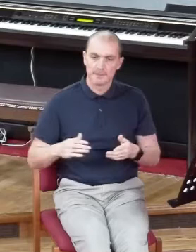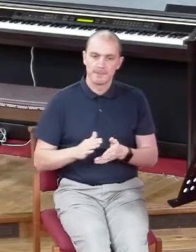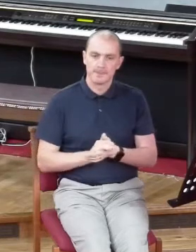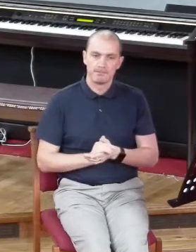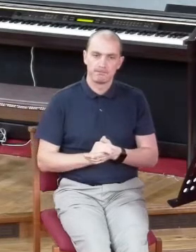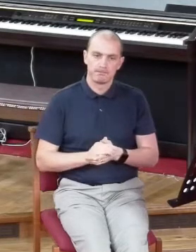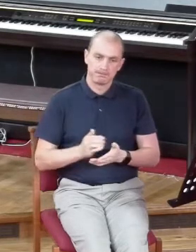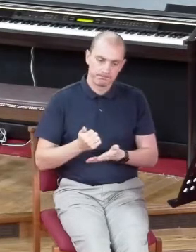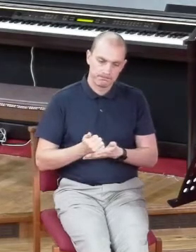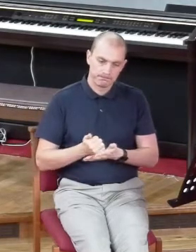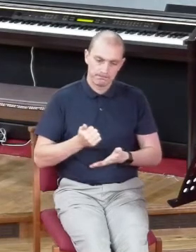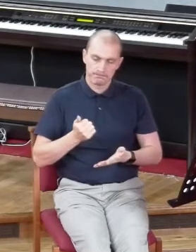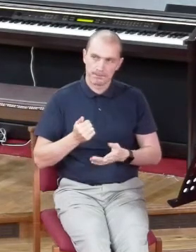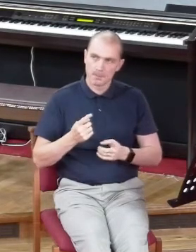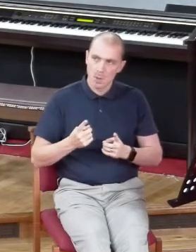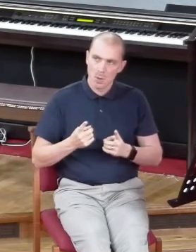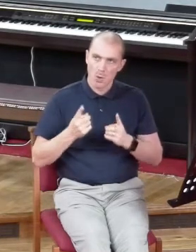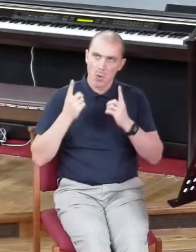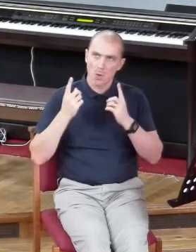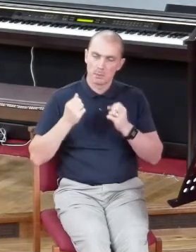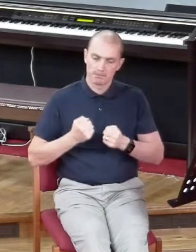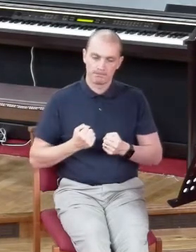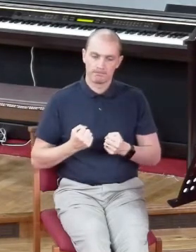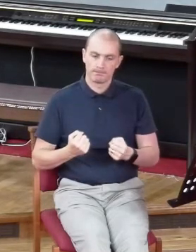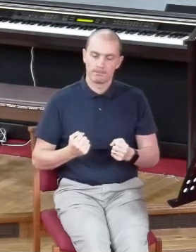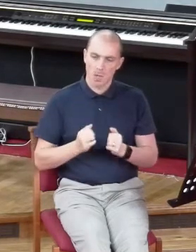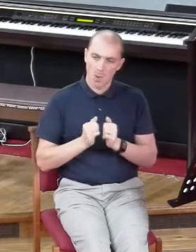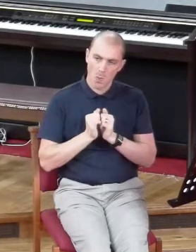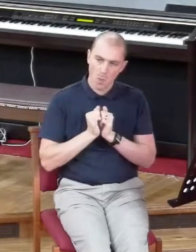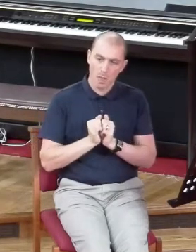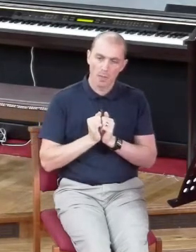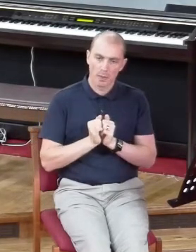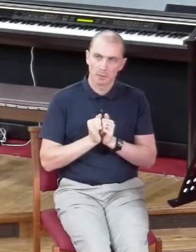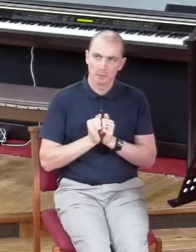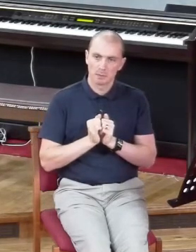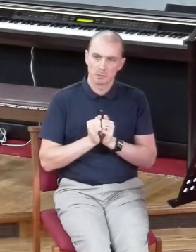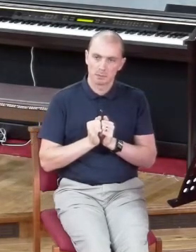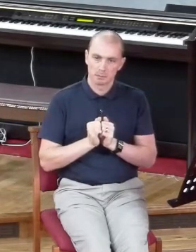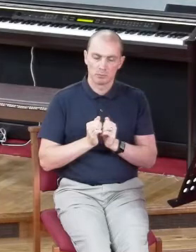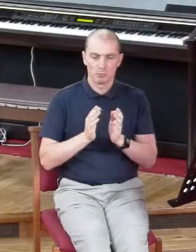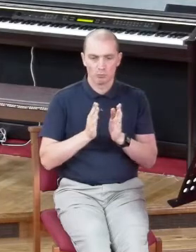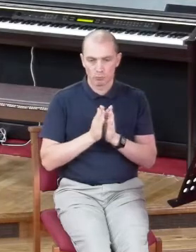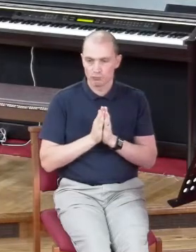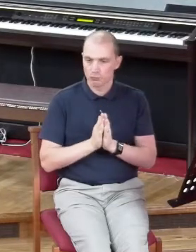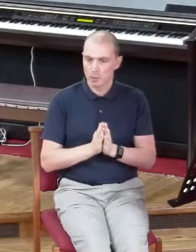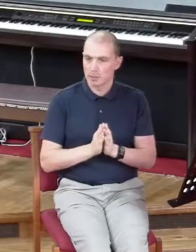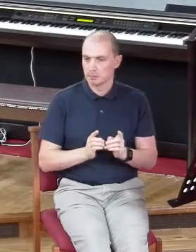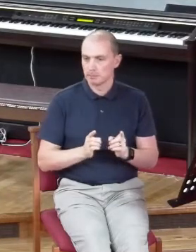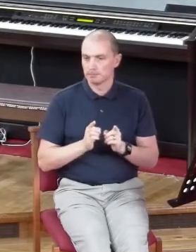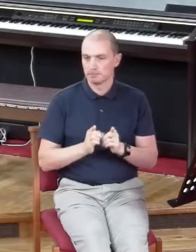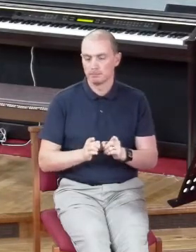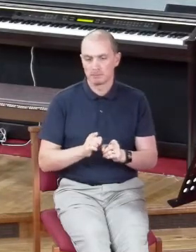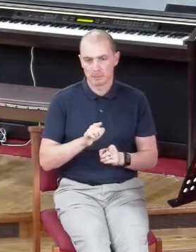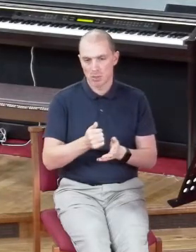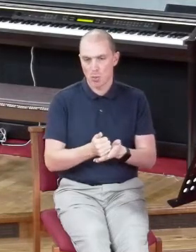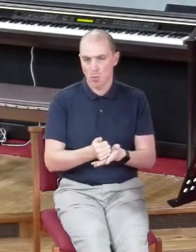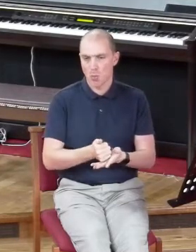Great is the Lord and most worthy of praise. His greatness no one can